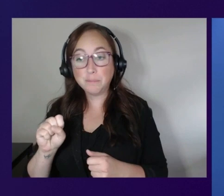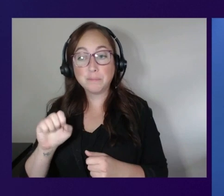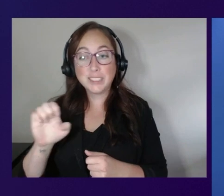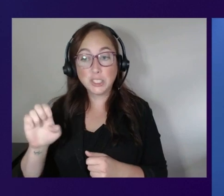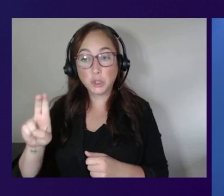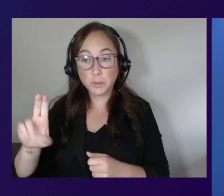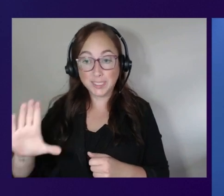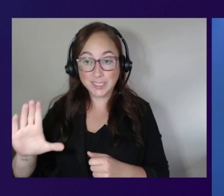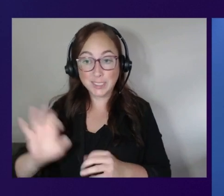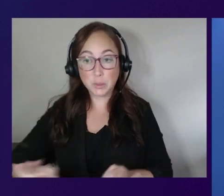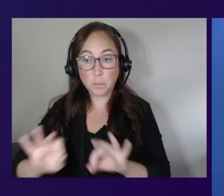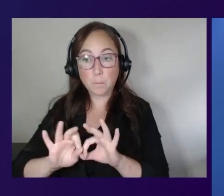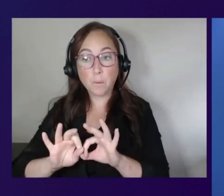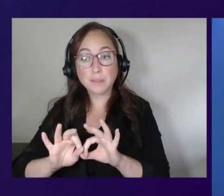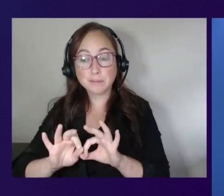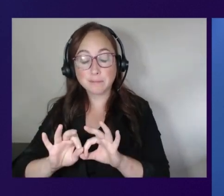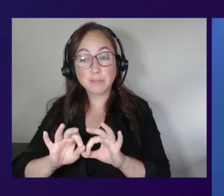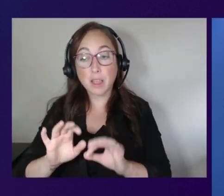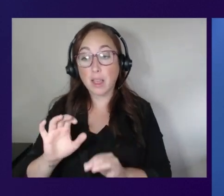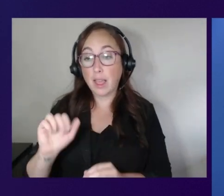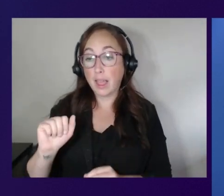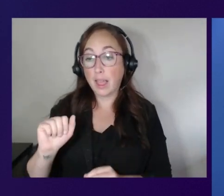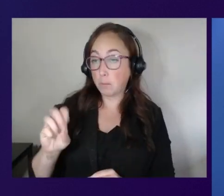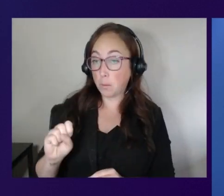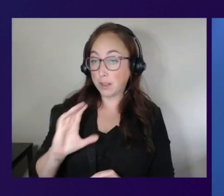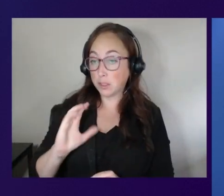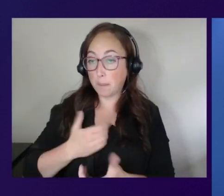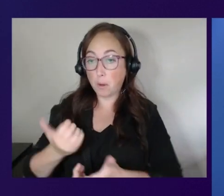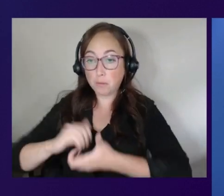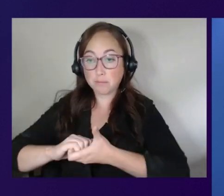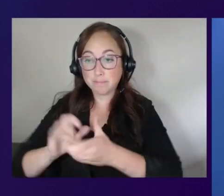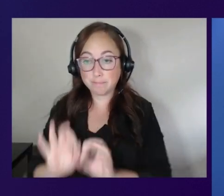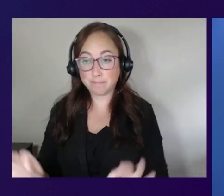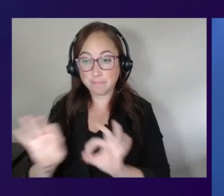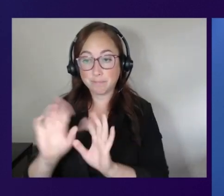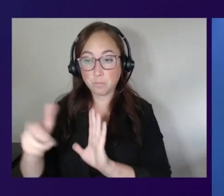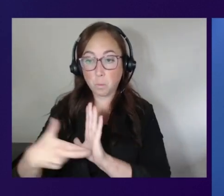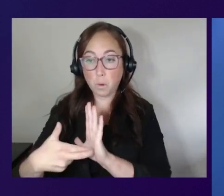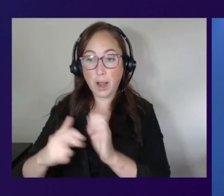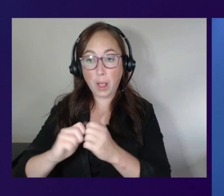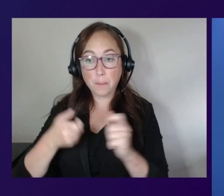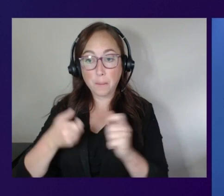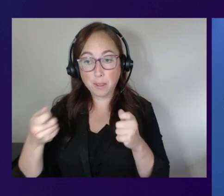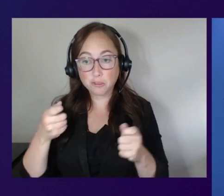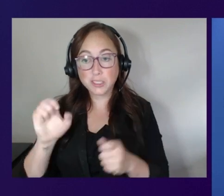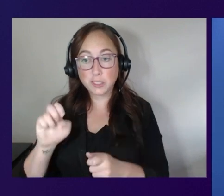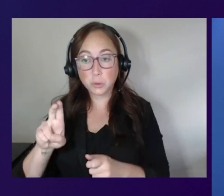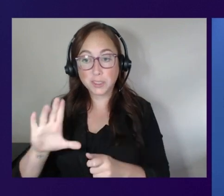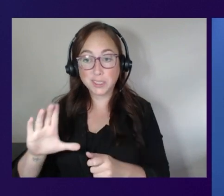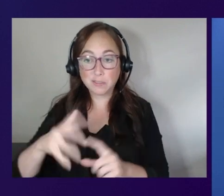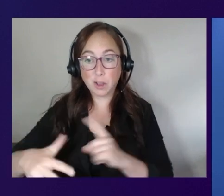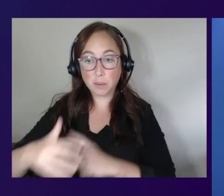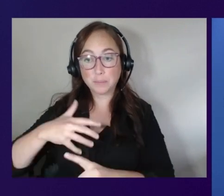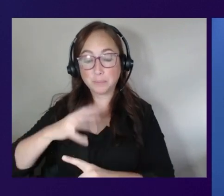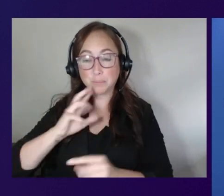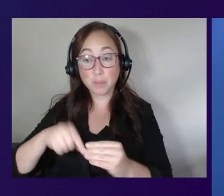AWS and our partners as well to play a big role in how you manage the overall end user computing environment. Right. We talk about fully managed. And so what I'll do now is